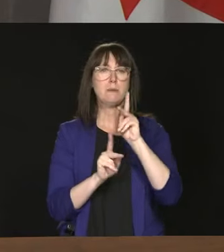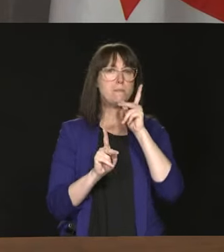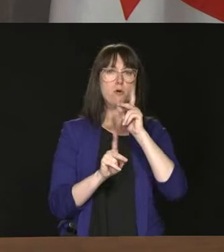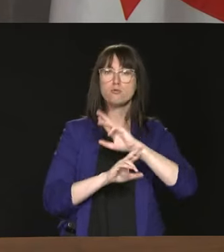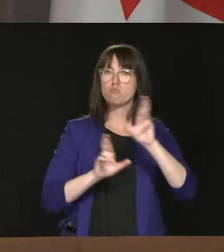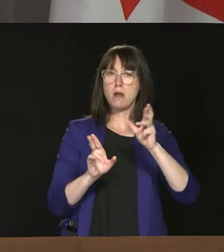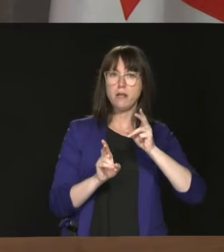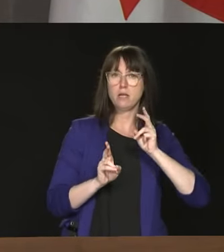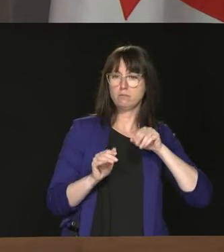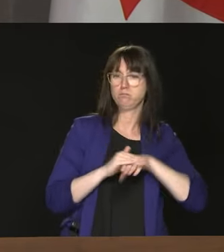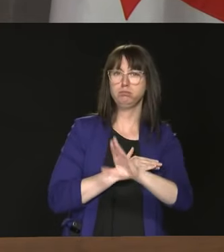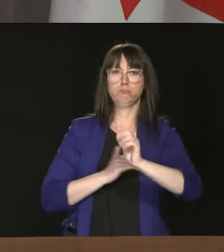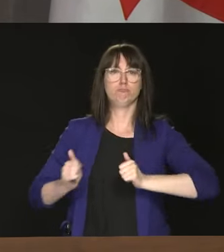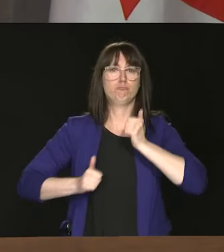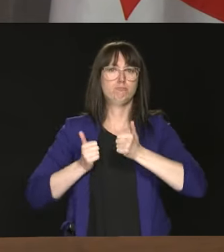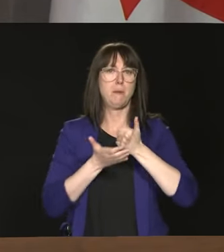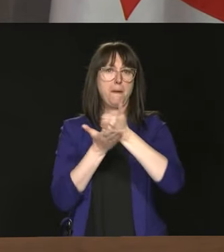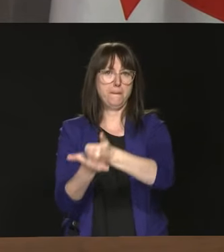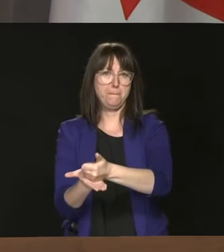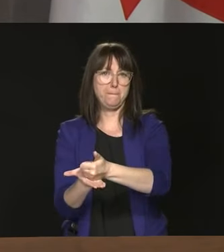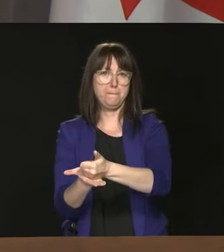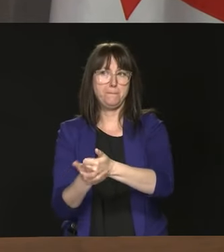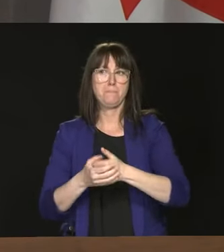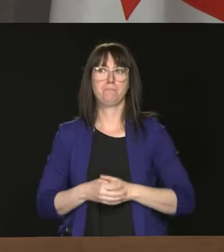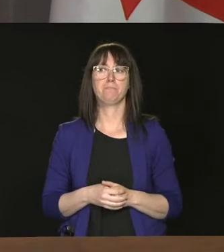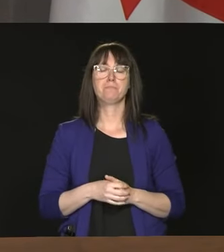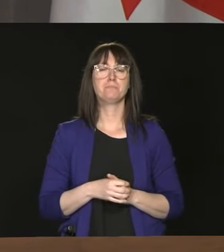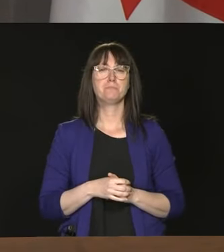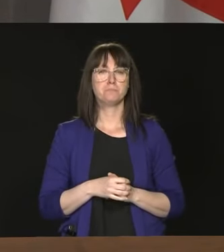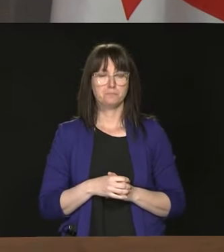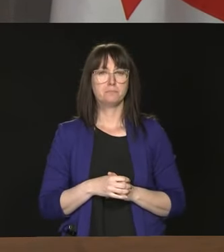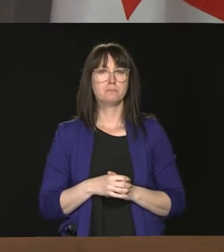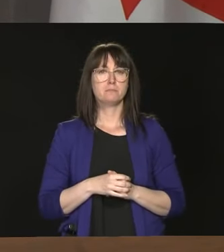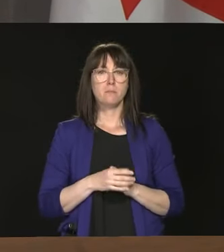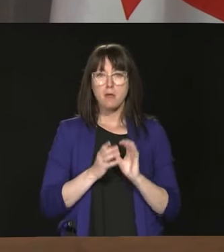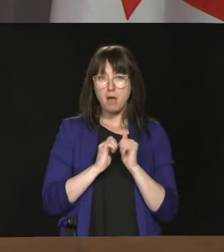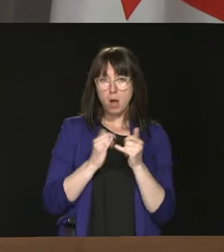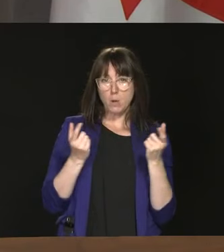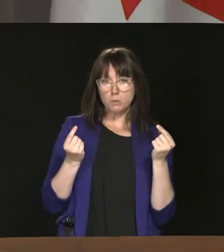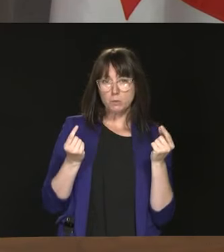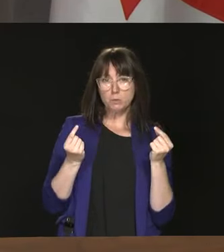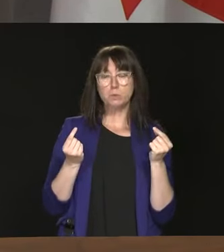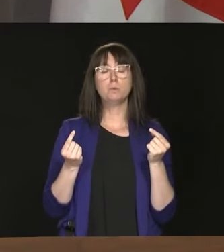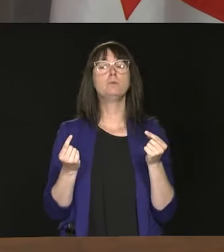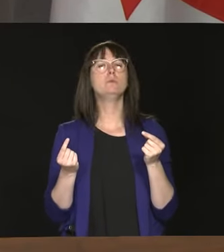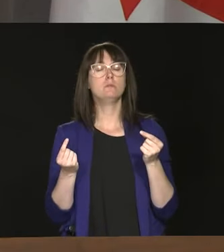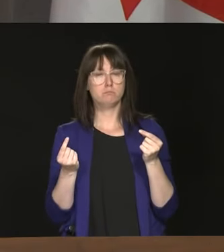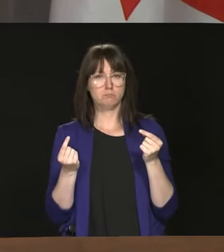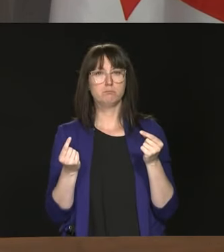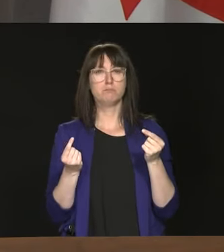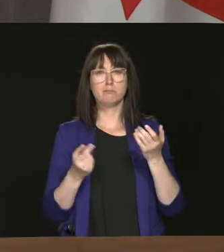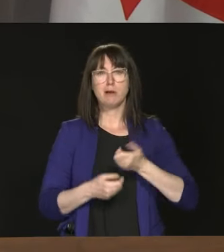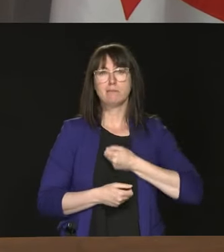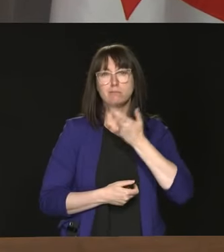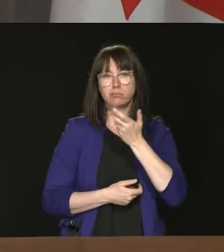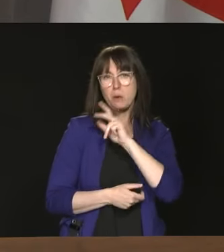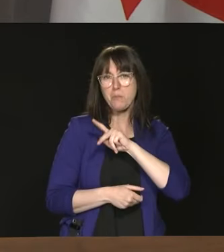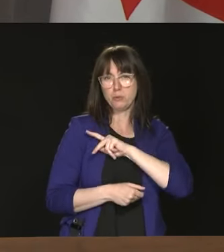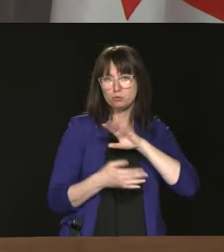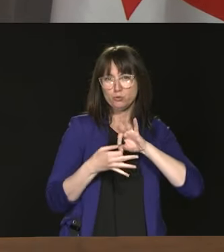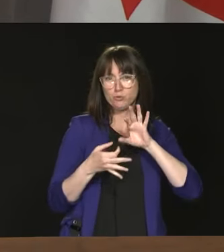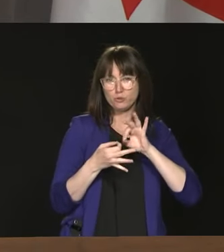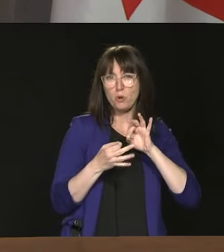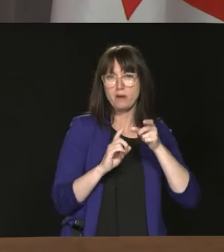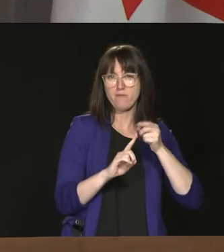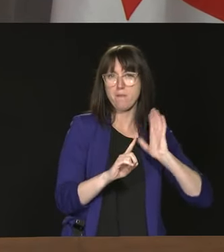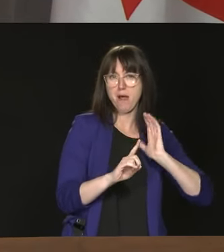ce faire, j'aimerais vous raconter une To do expérience so, I'd like personnelle to partagée par un tell des you a membres de personal notre story shared personnel. with one of my staff. C'est l'histoire de